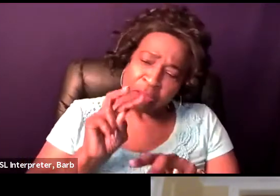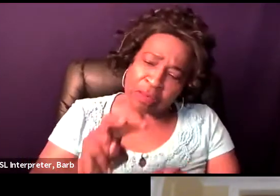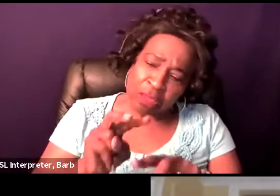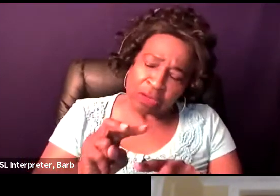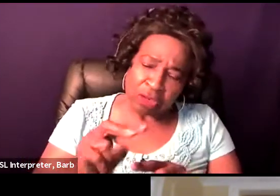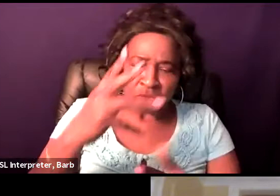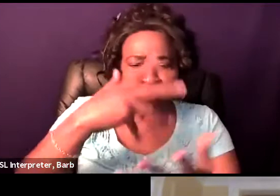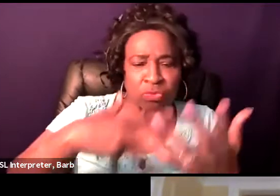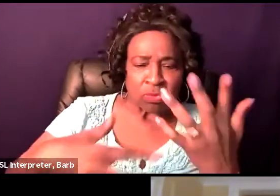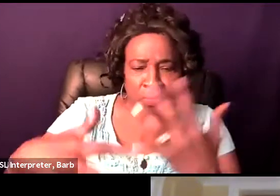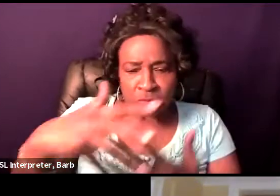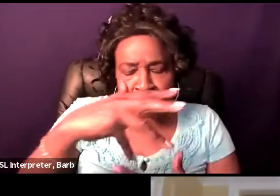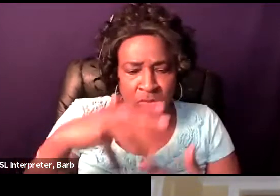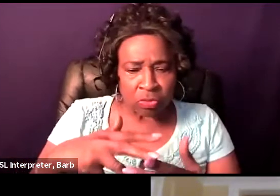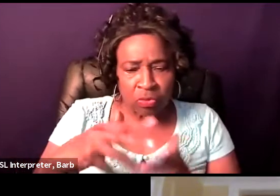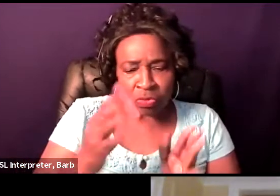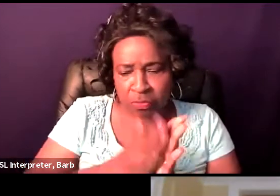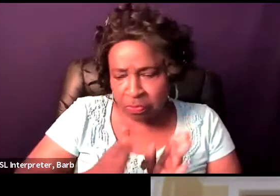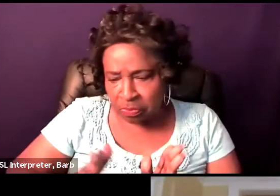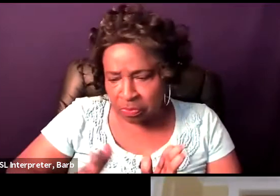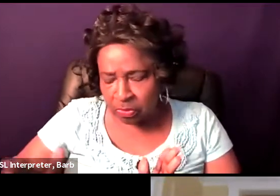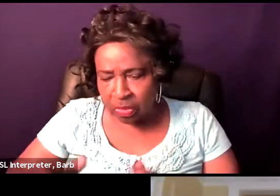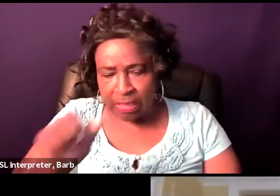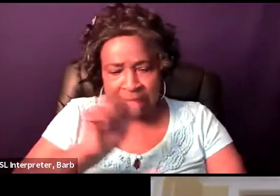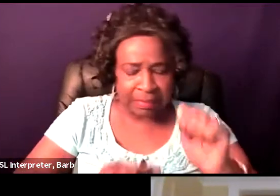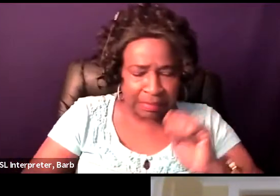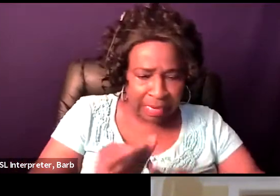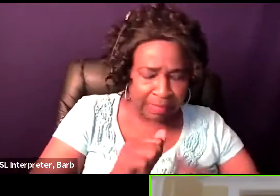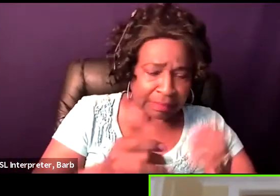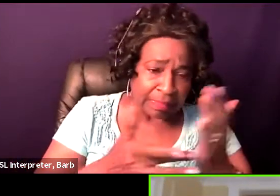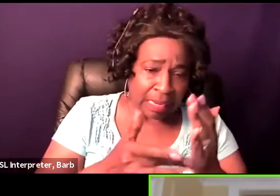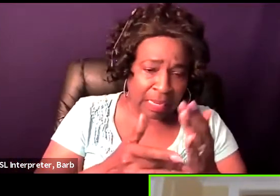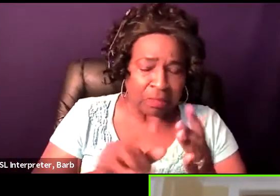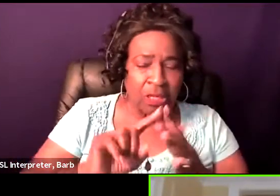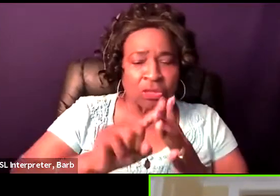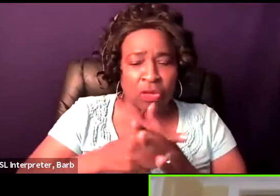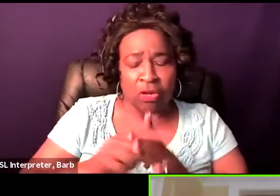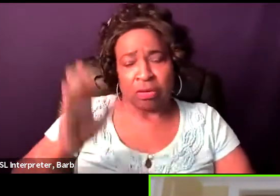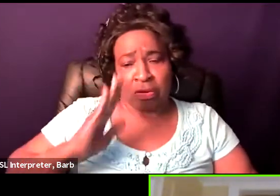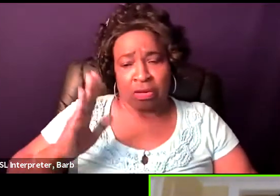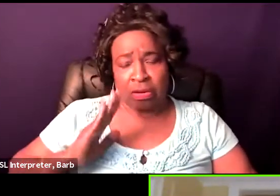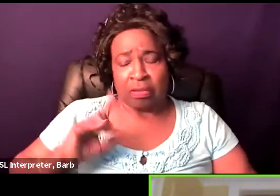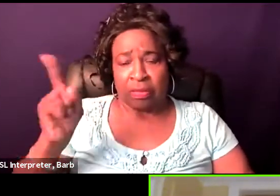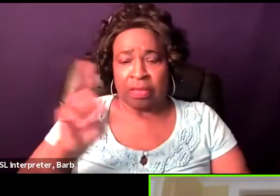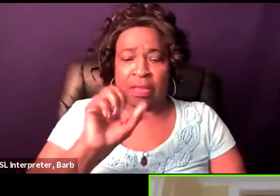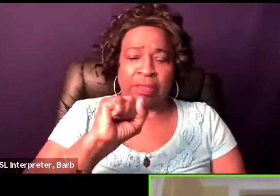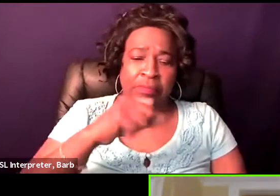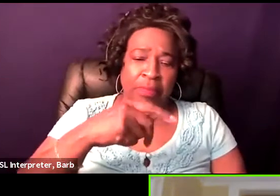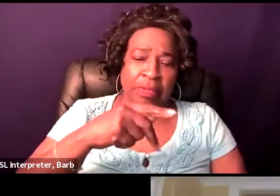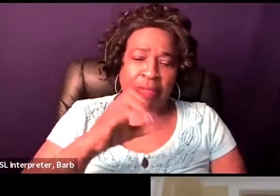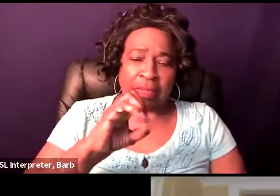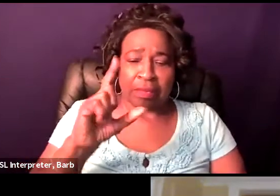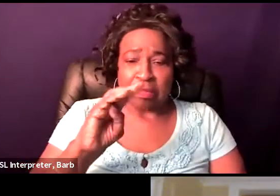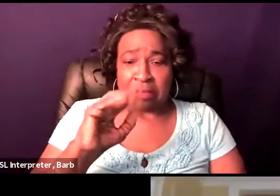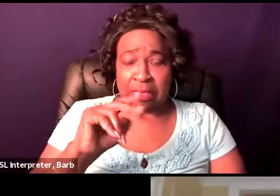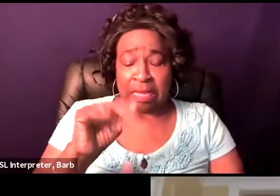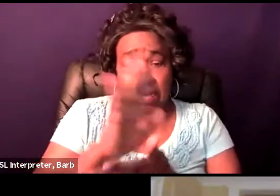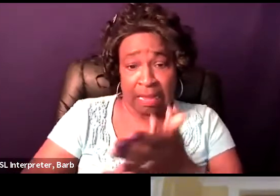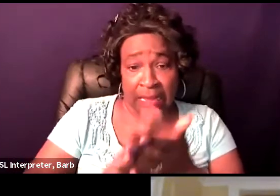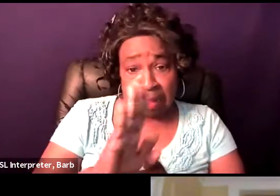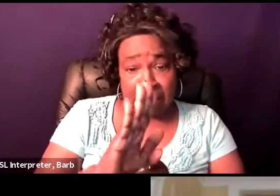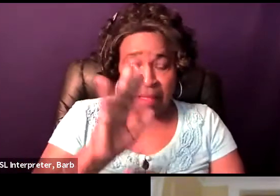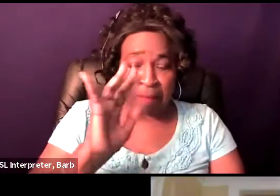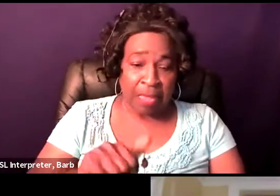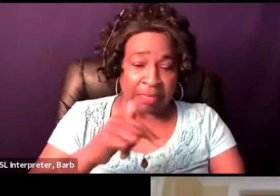social dimensions of science, technology, and medicine started when I was an undergrad at Spelman College. And at that time, I was focused more or less